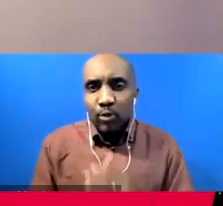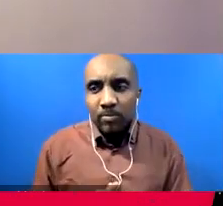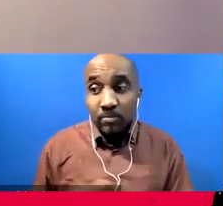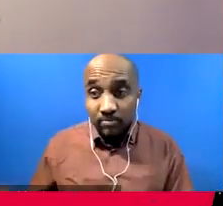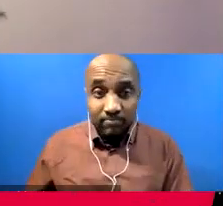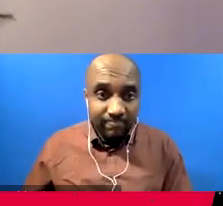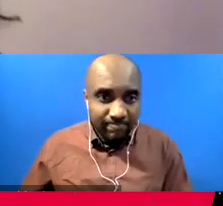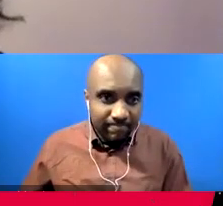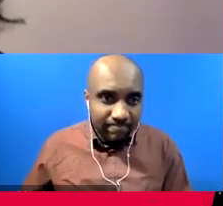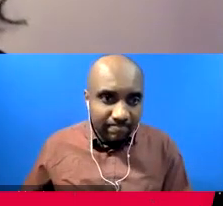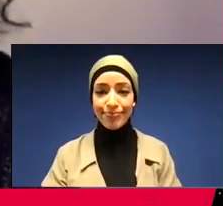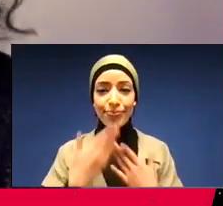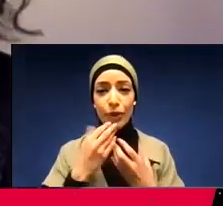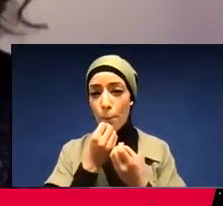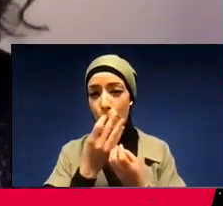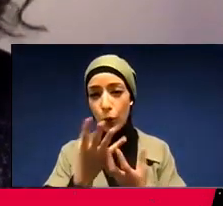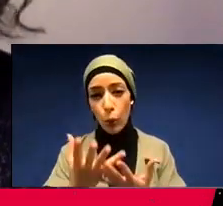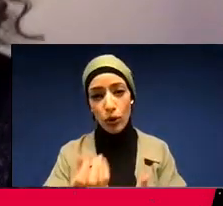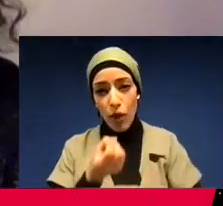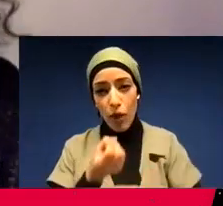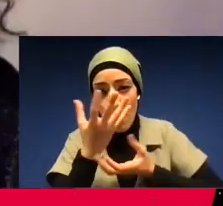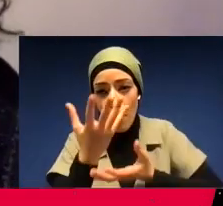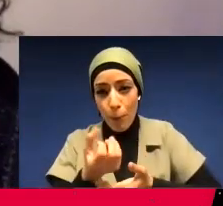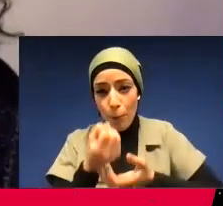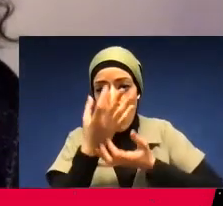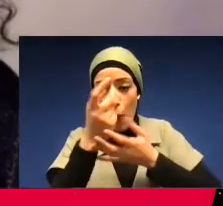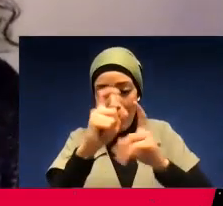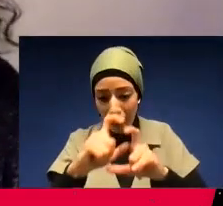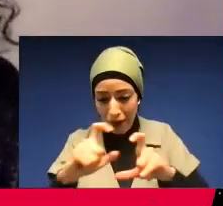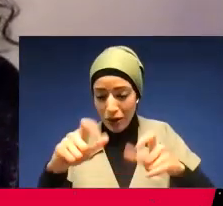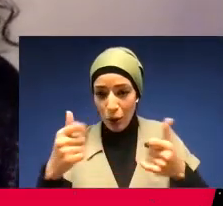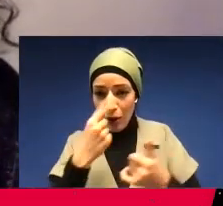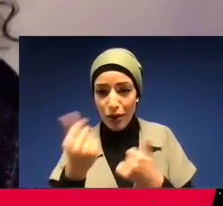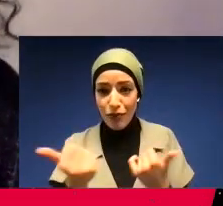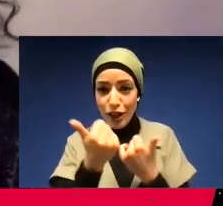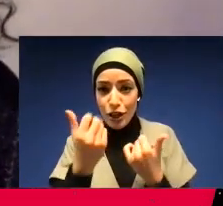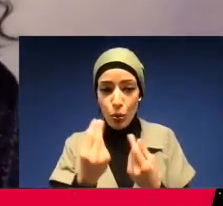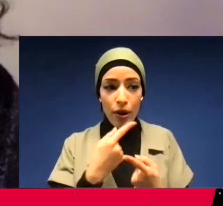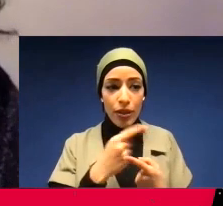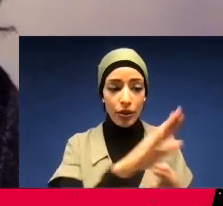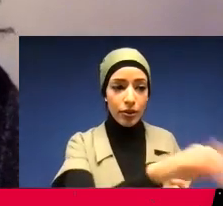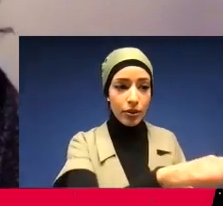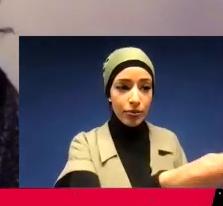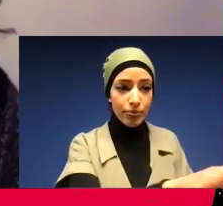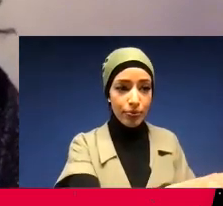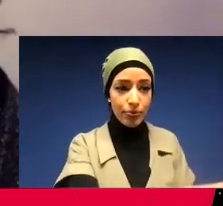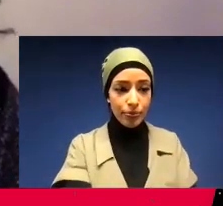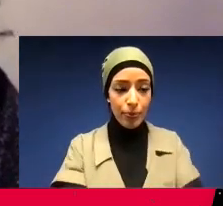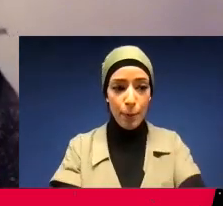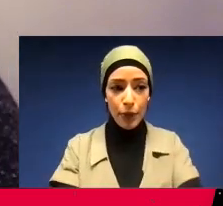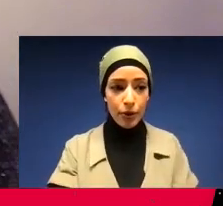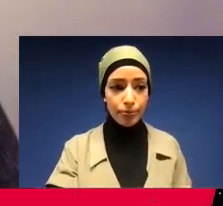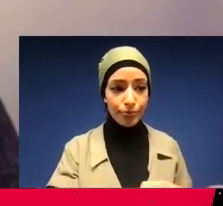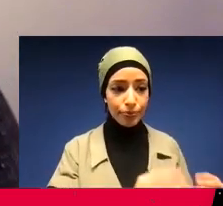beautifully poetic note to end on. And just, you know, I think with what Syed and Adam have both said, you know, throughout